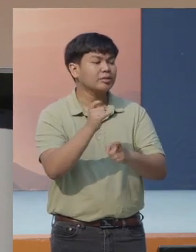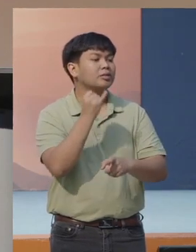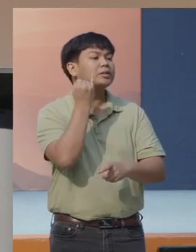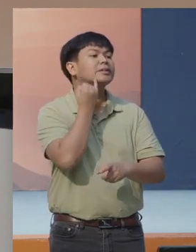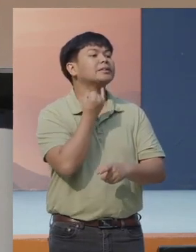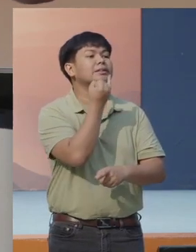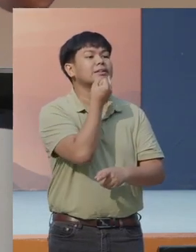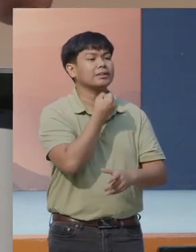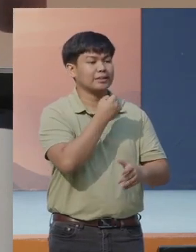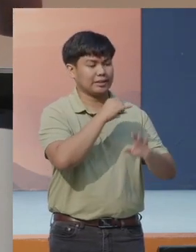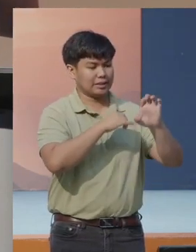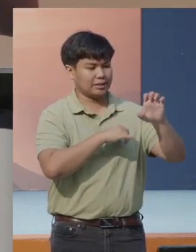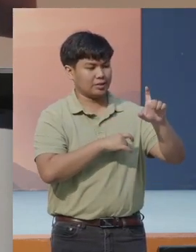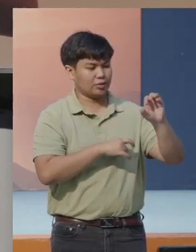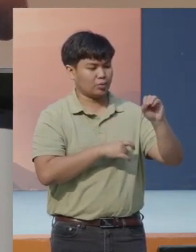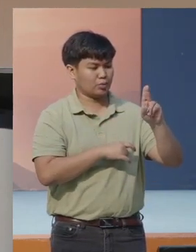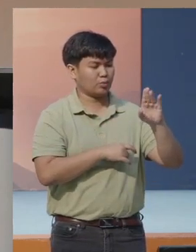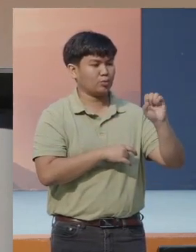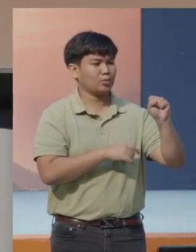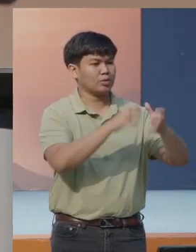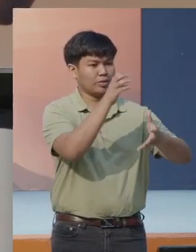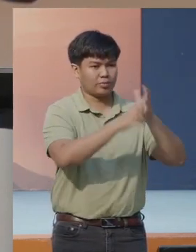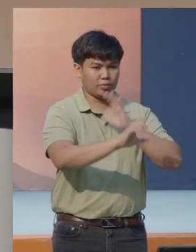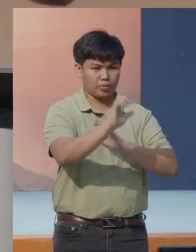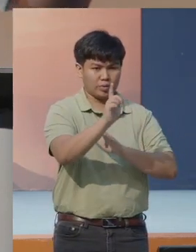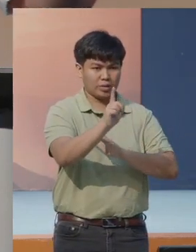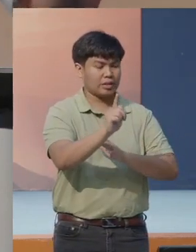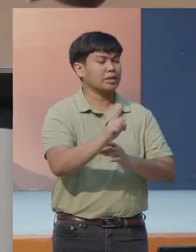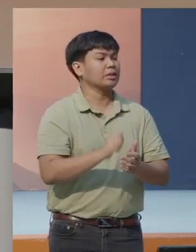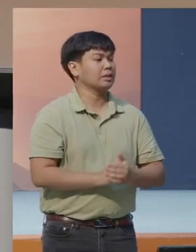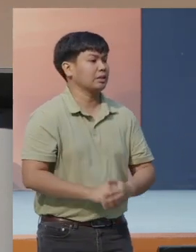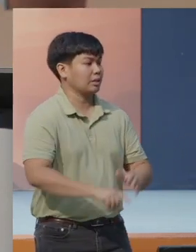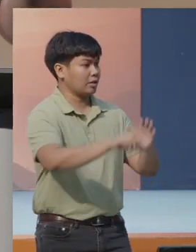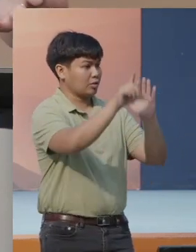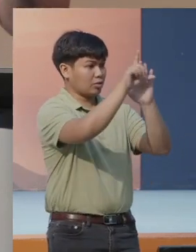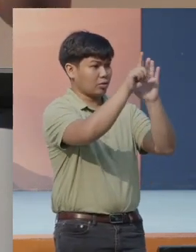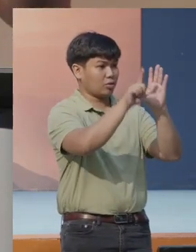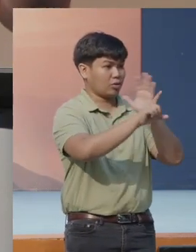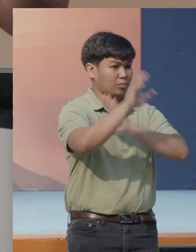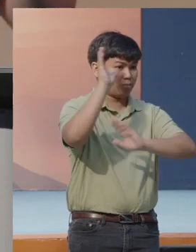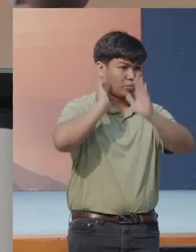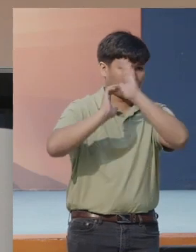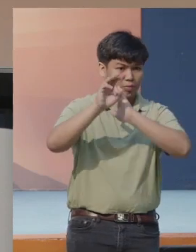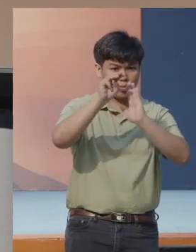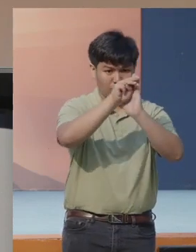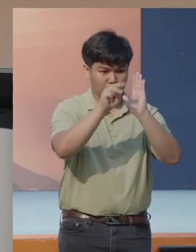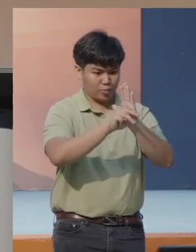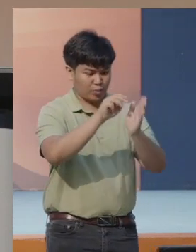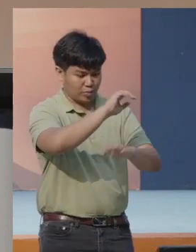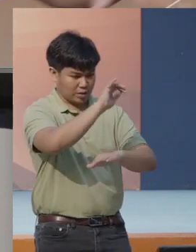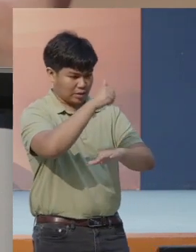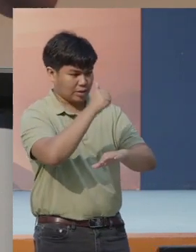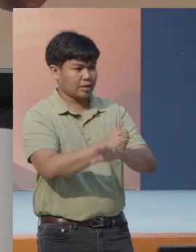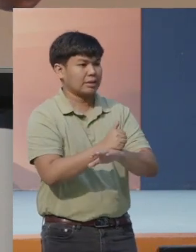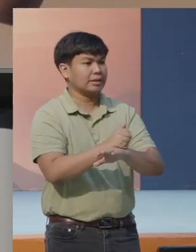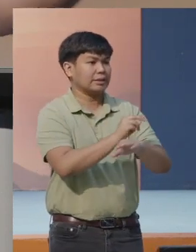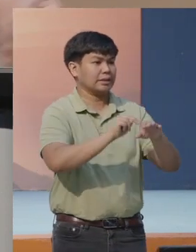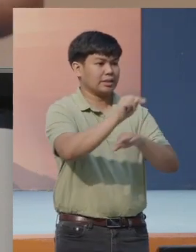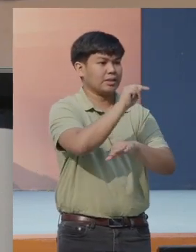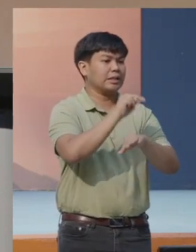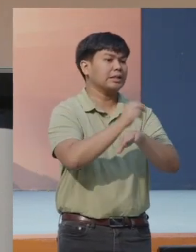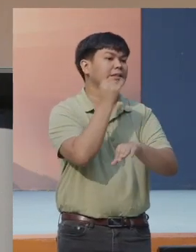Israelites sa Exodus chapter 20. So the law of Moses was established at a time when the nation of